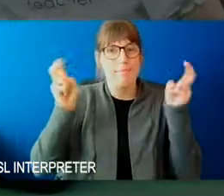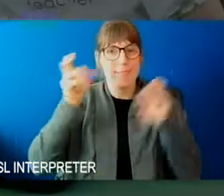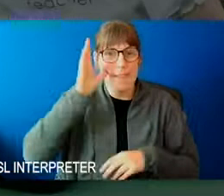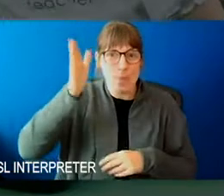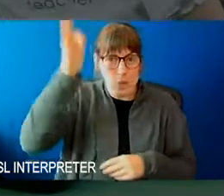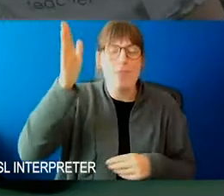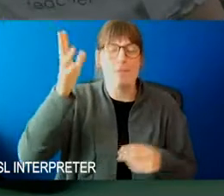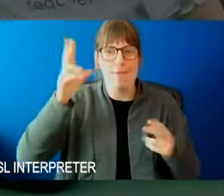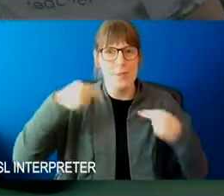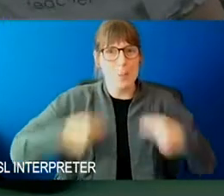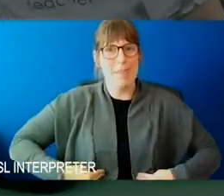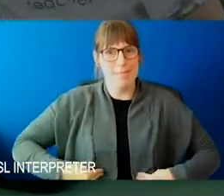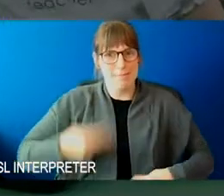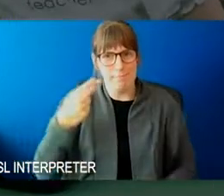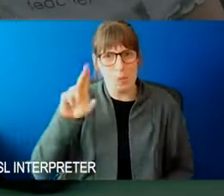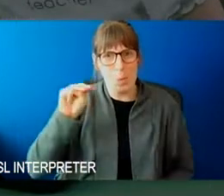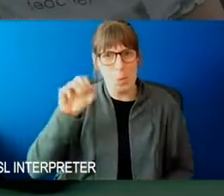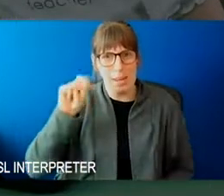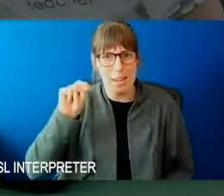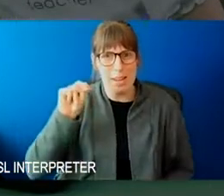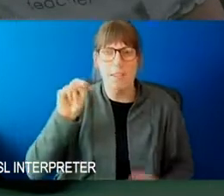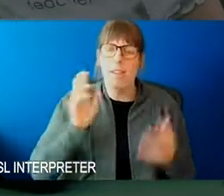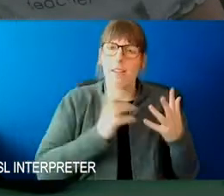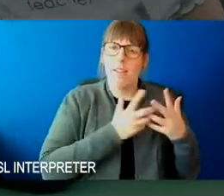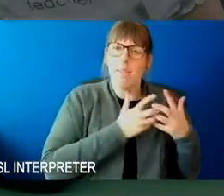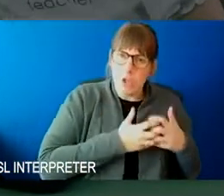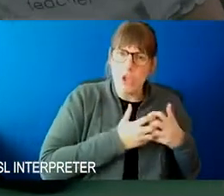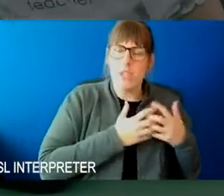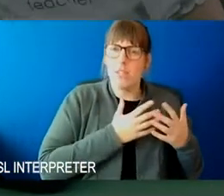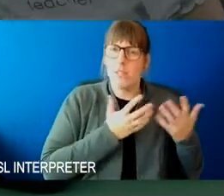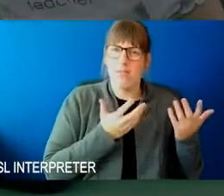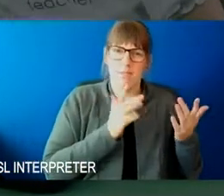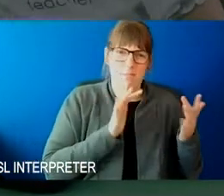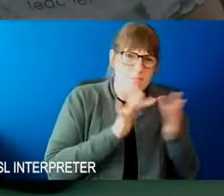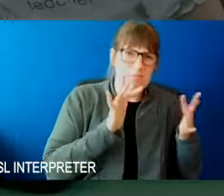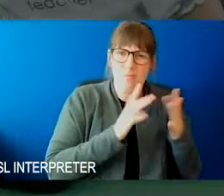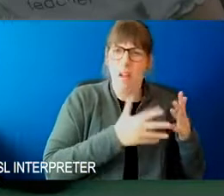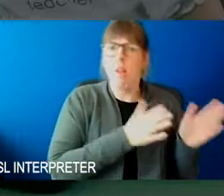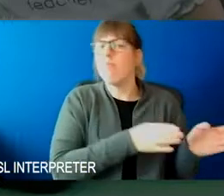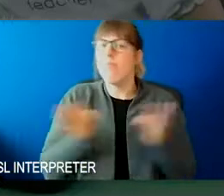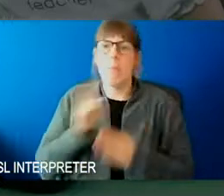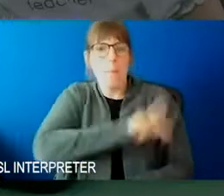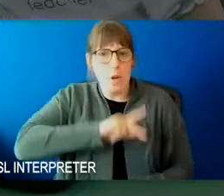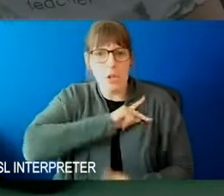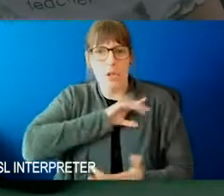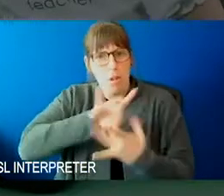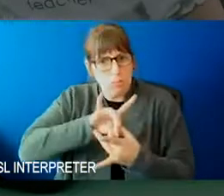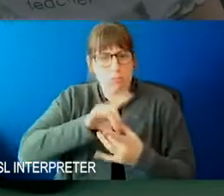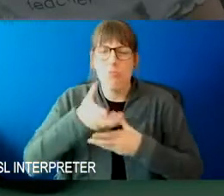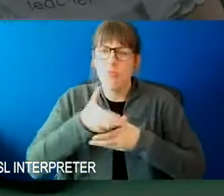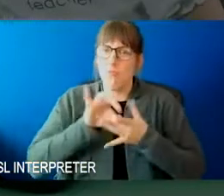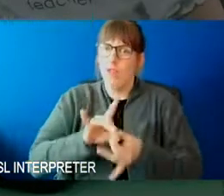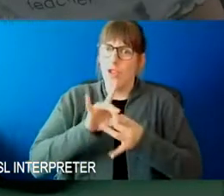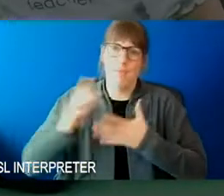So the future is human. We are moving away from mechanistic engagement to a